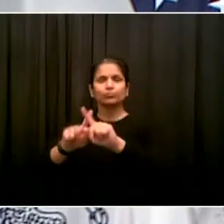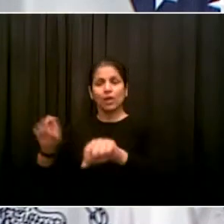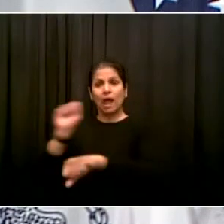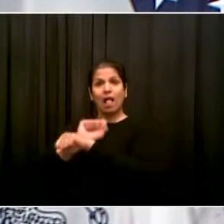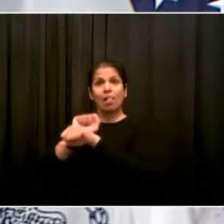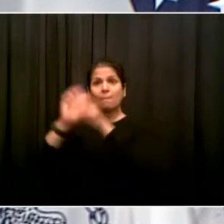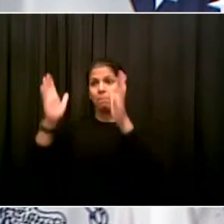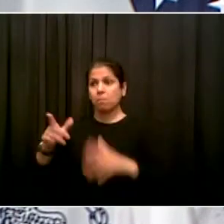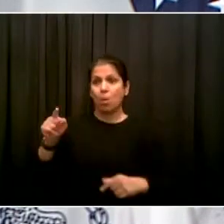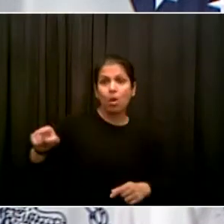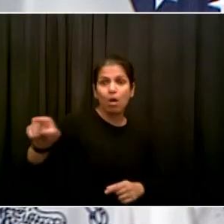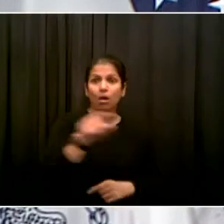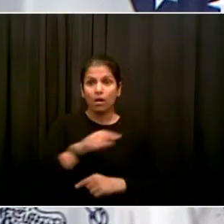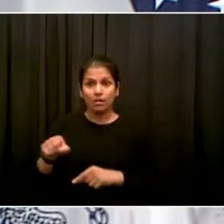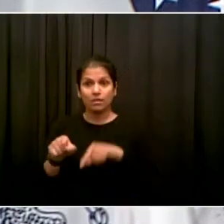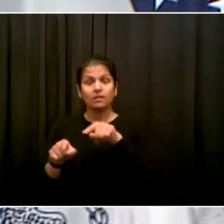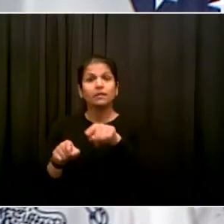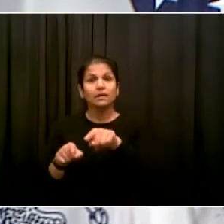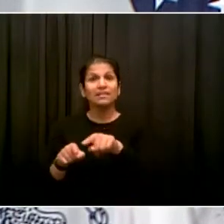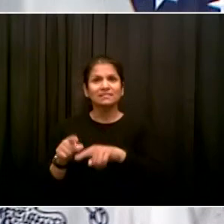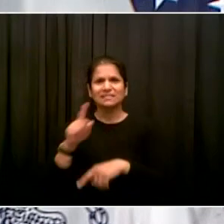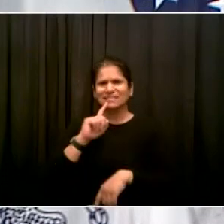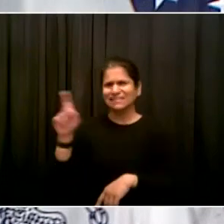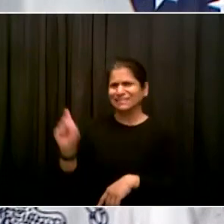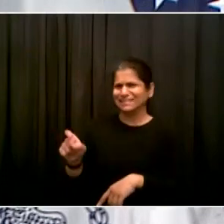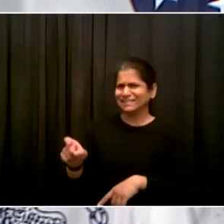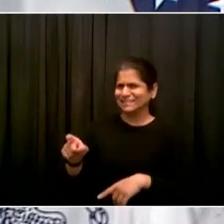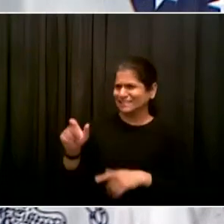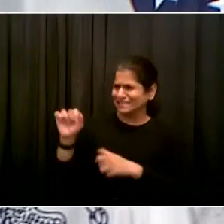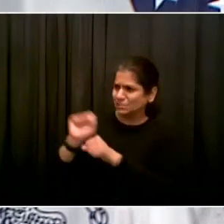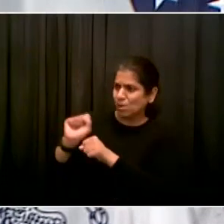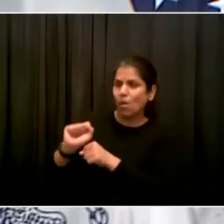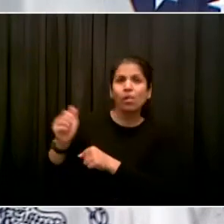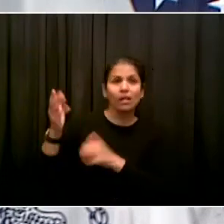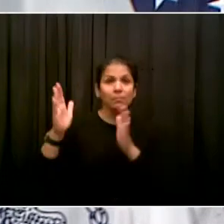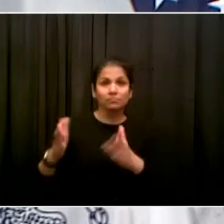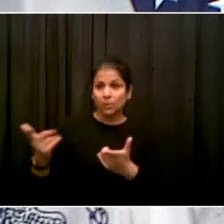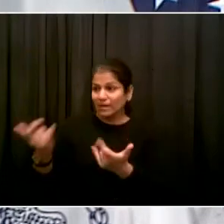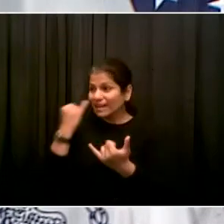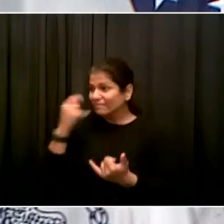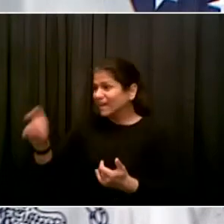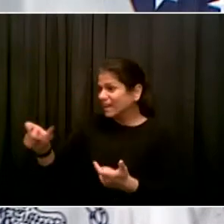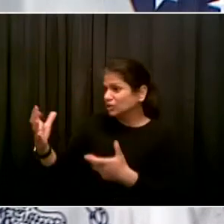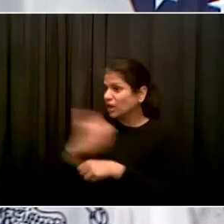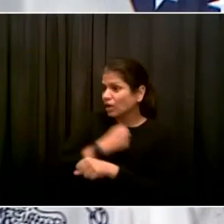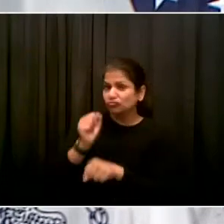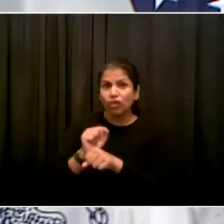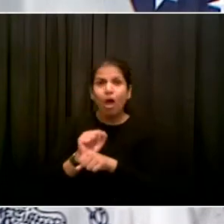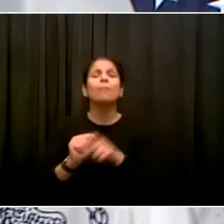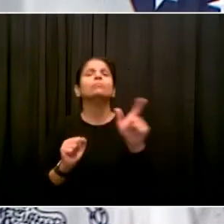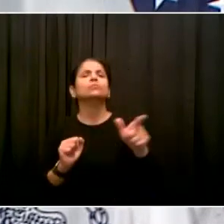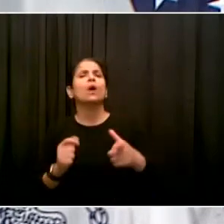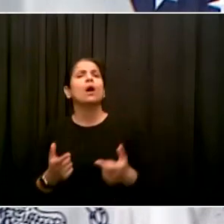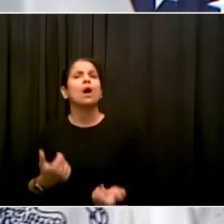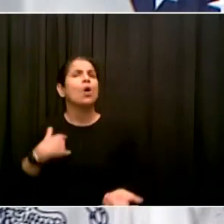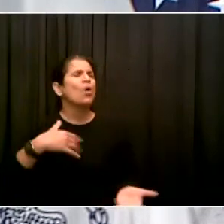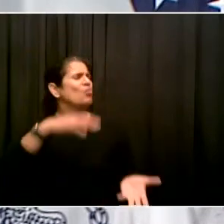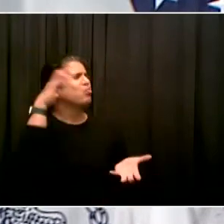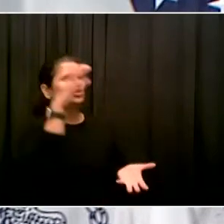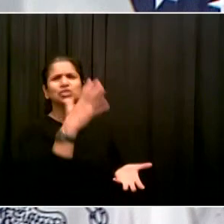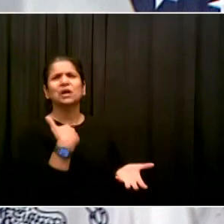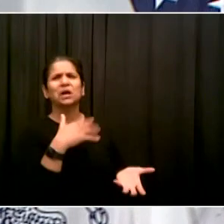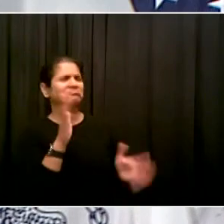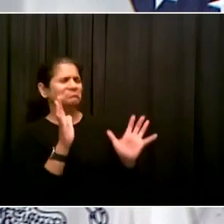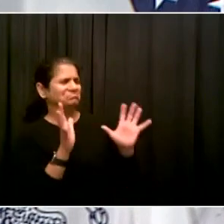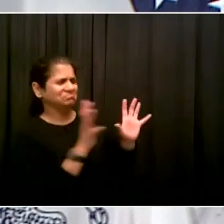from the grassroots and what people needed. It was dramatic, the difference that we have seen